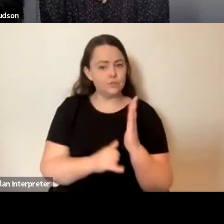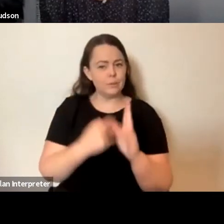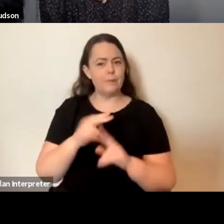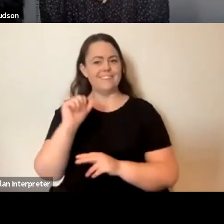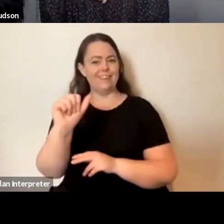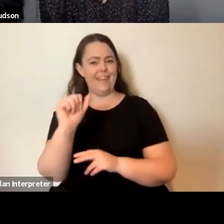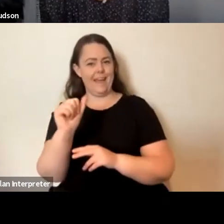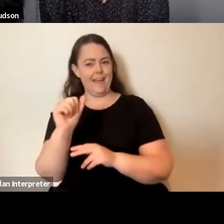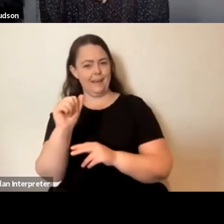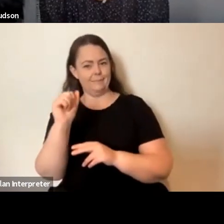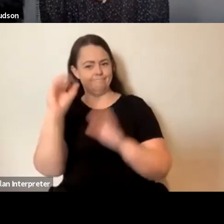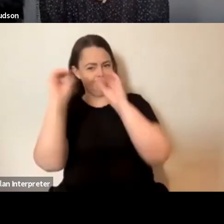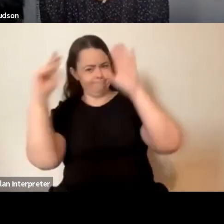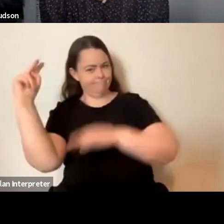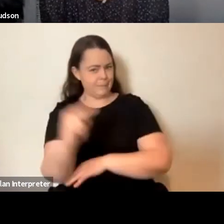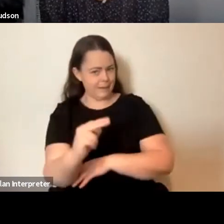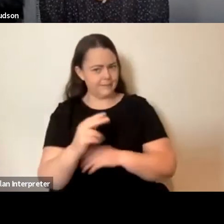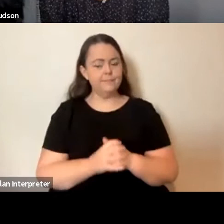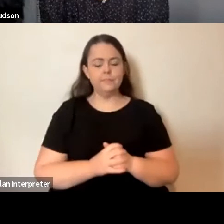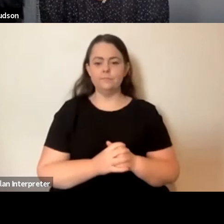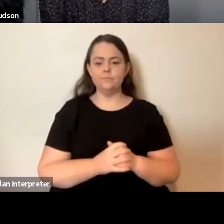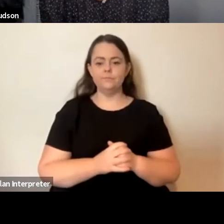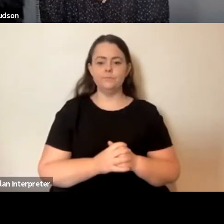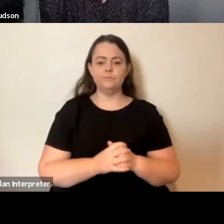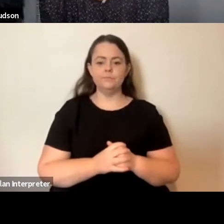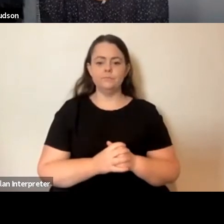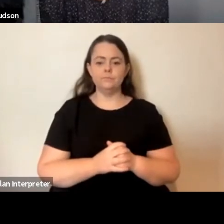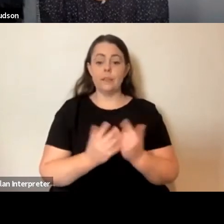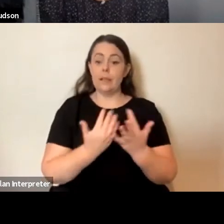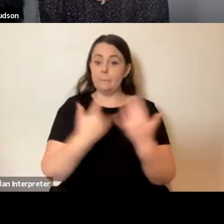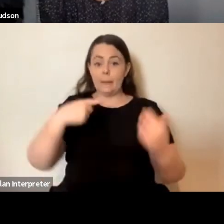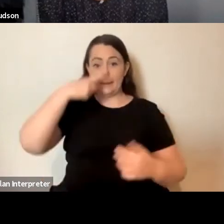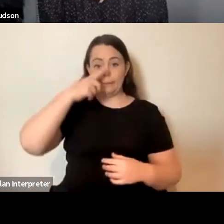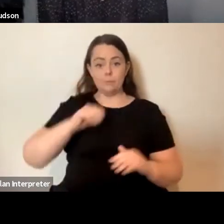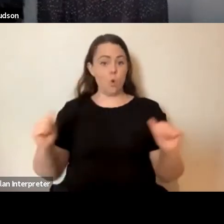We've seen some people who have already on